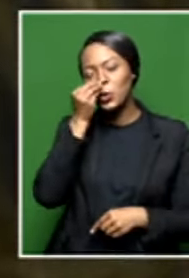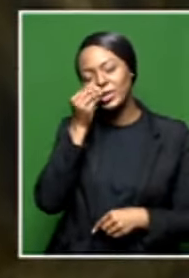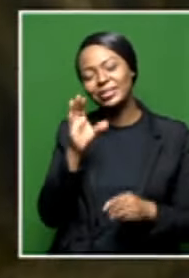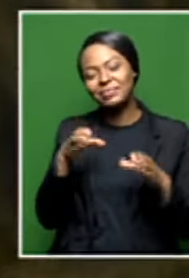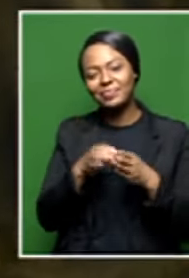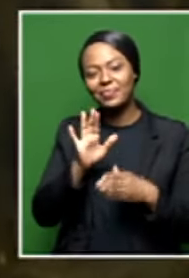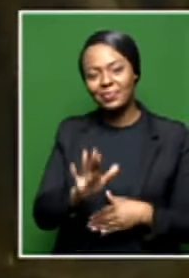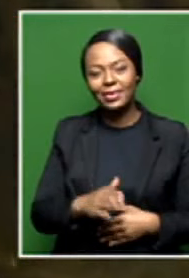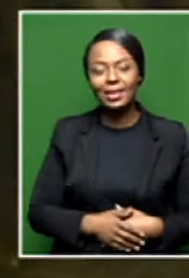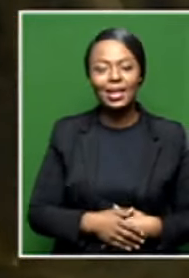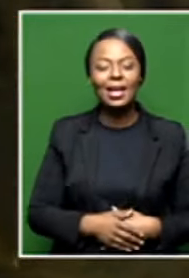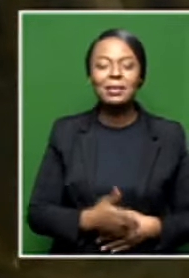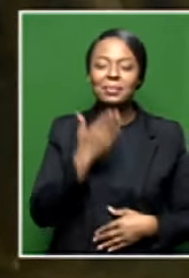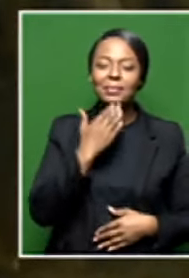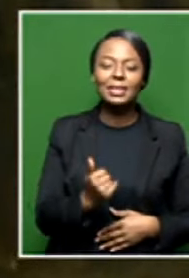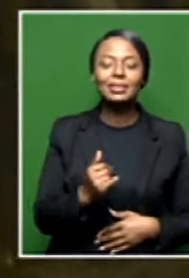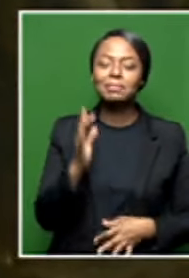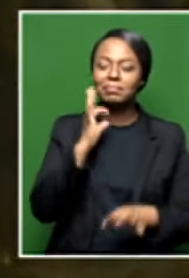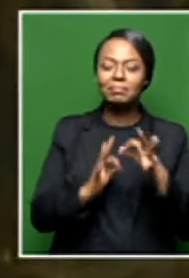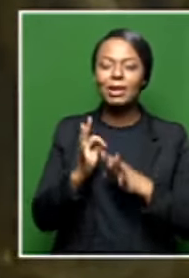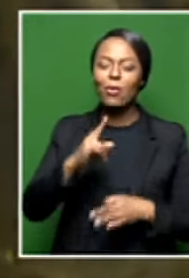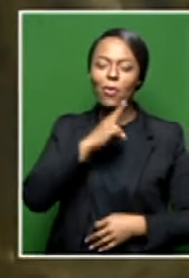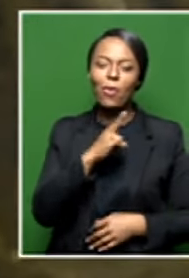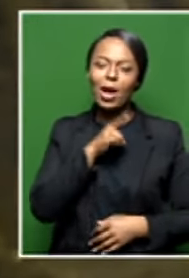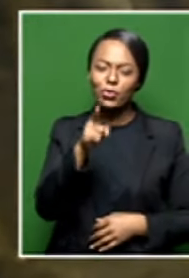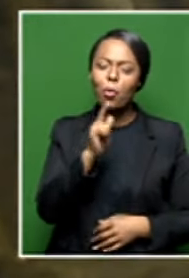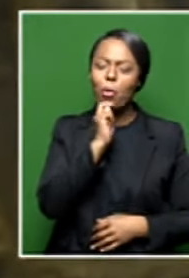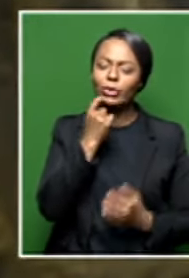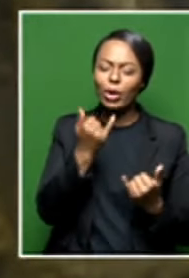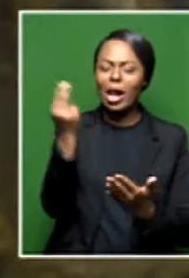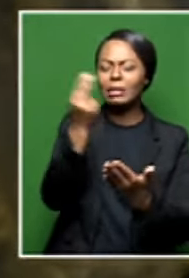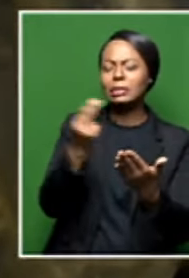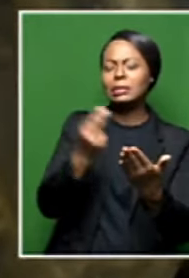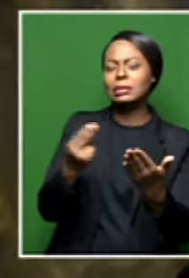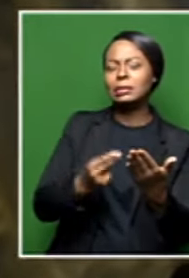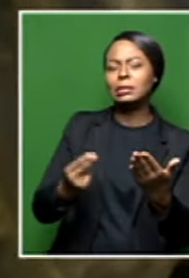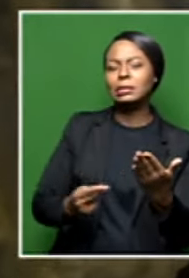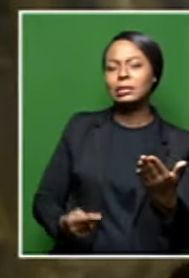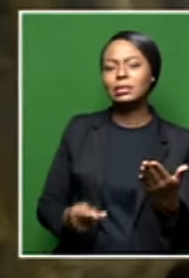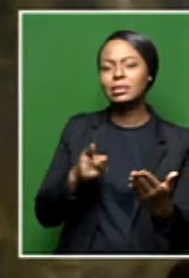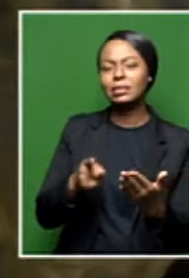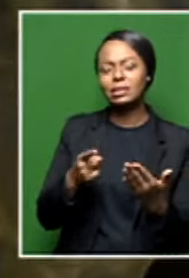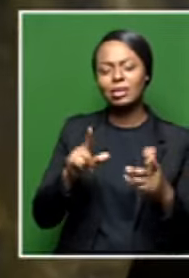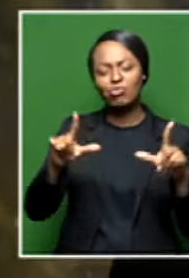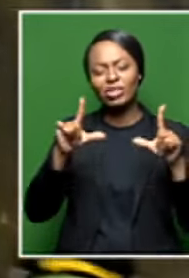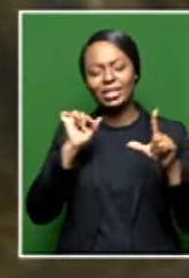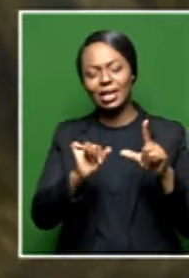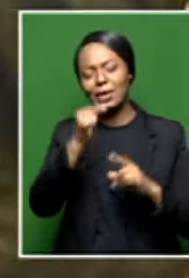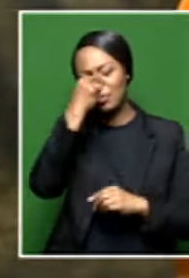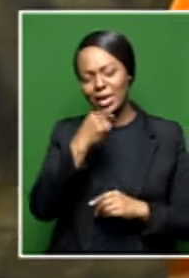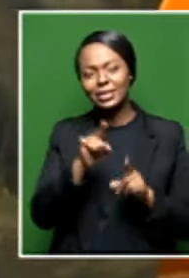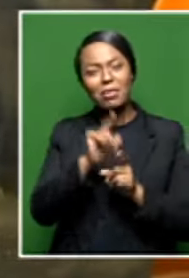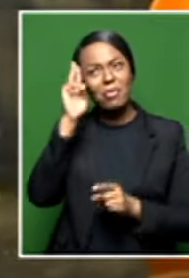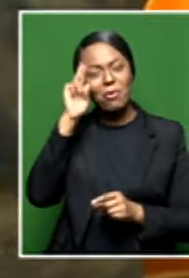bit about the inspiration for your paintings this morning, and also your message and your thoughts and your memories of Archbishop Desmond